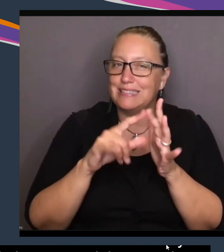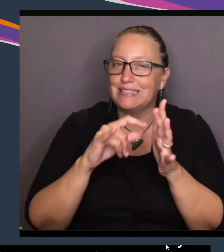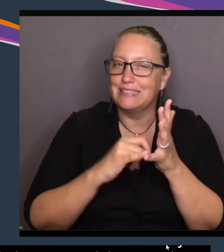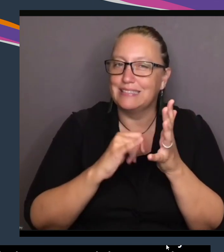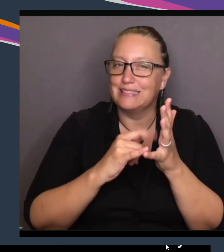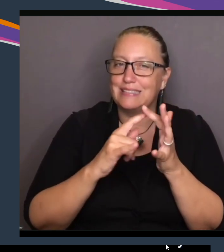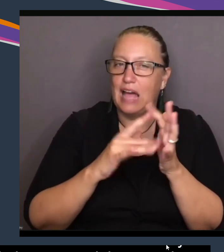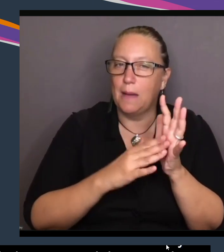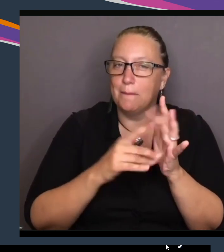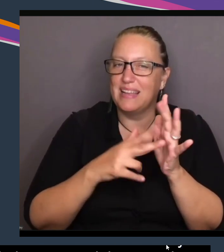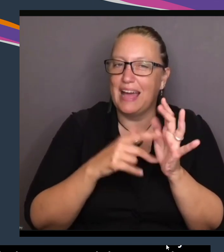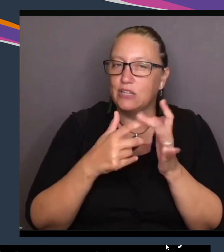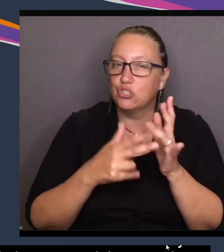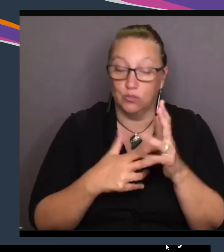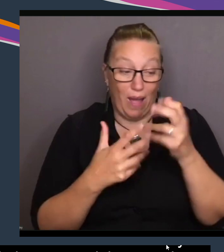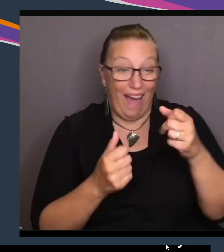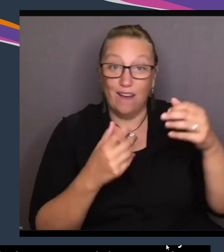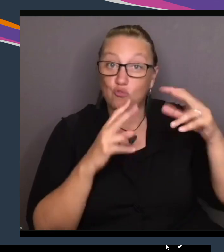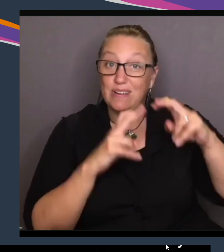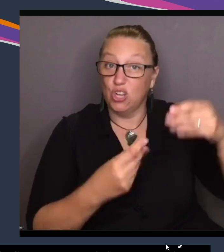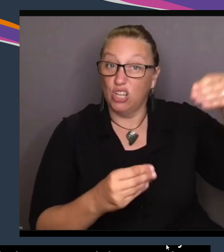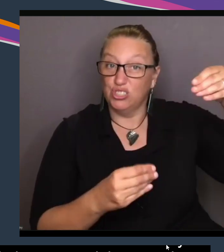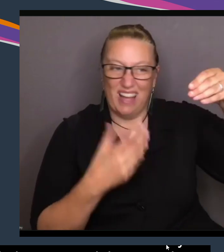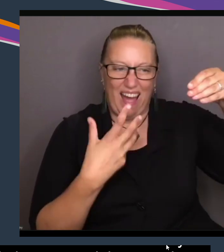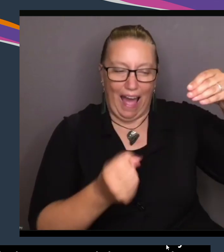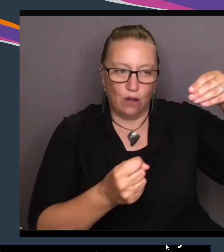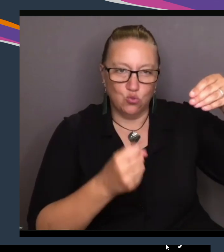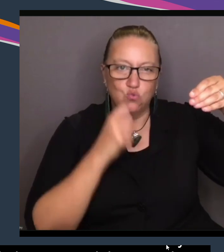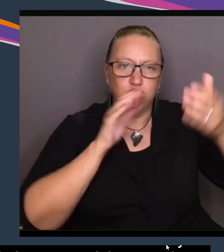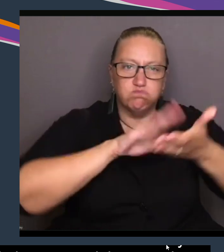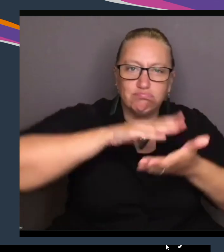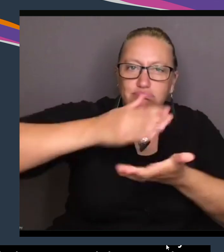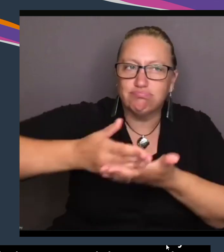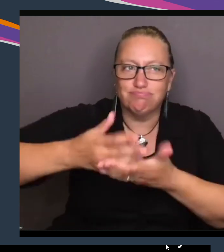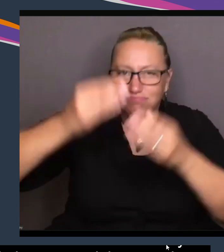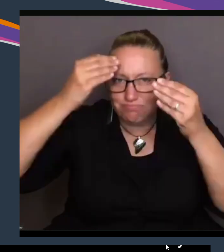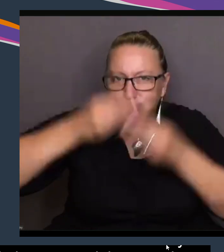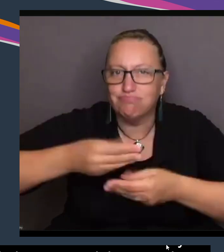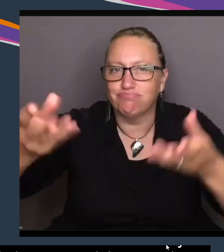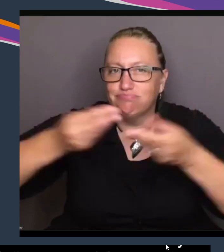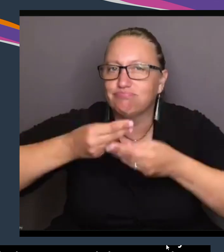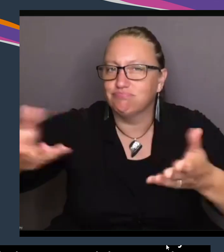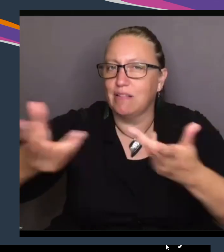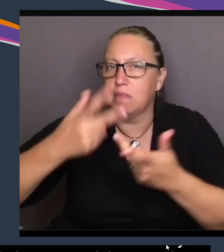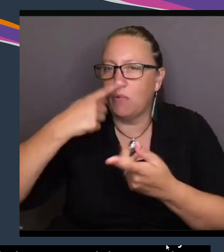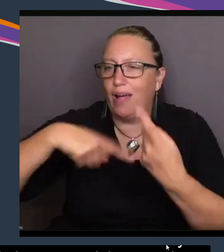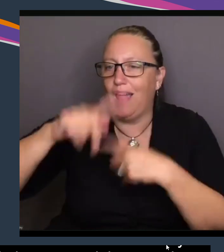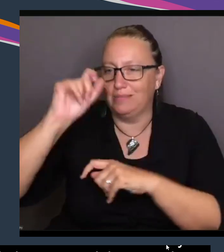also advocate for accessible dissemination for people with disability.